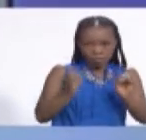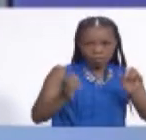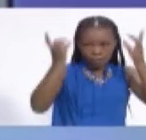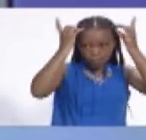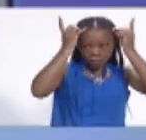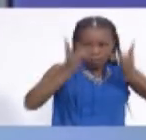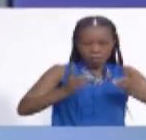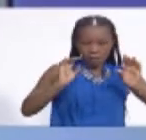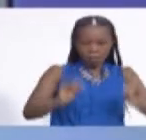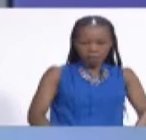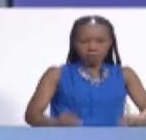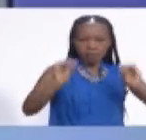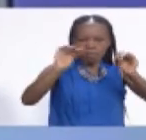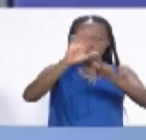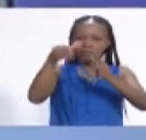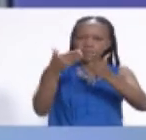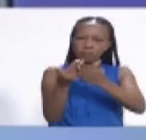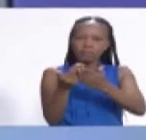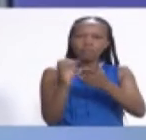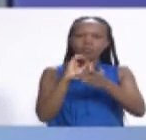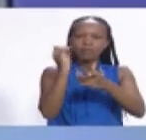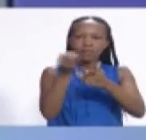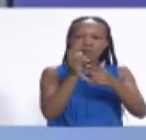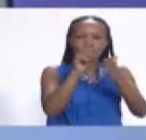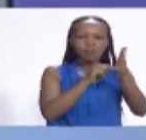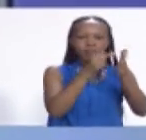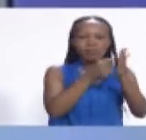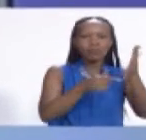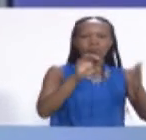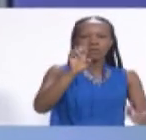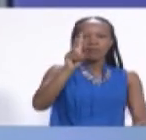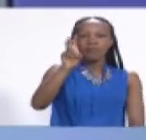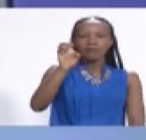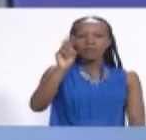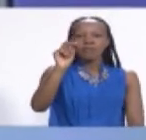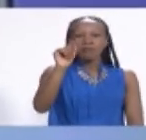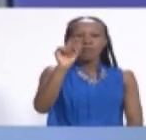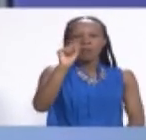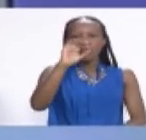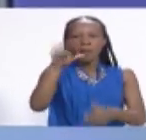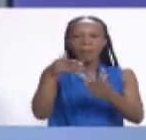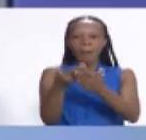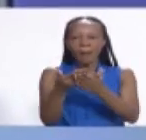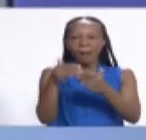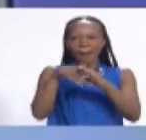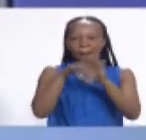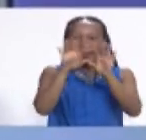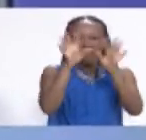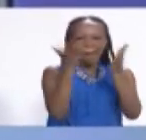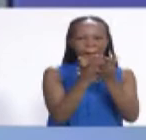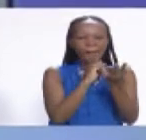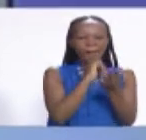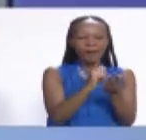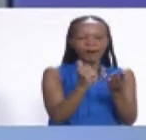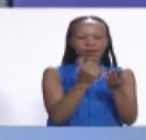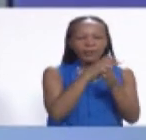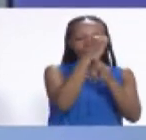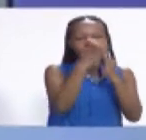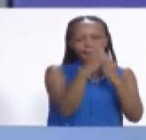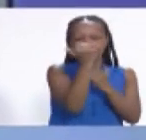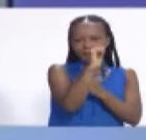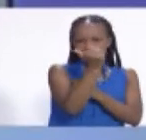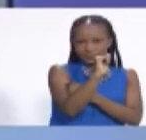to postpone, alter, or cancel events around the globe. With the novel virus not going away anytime